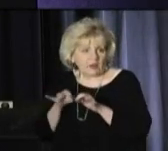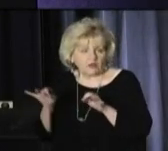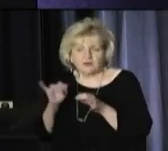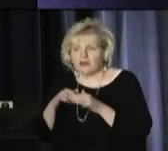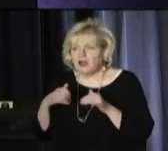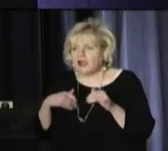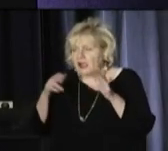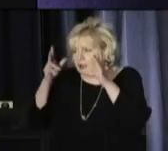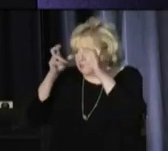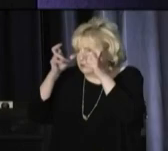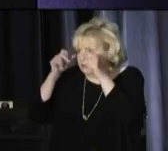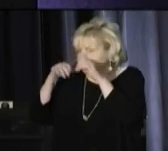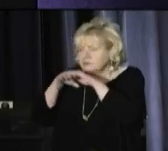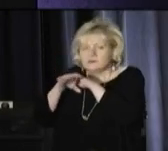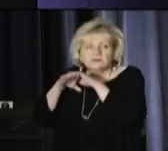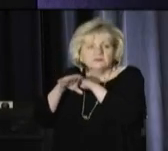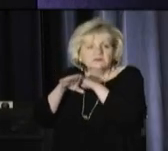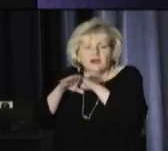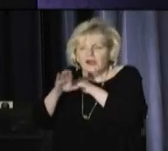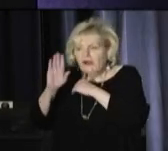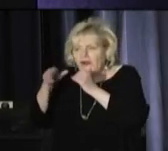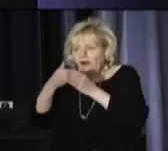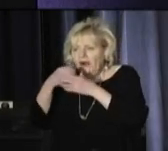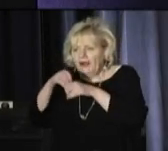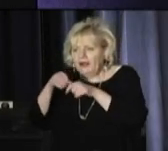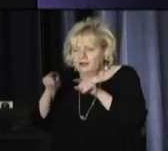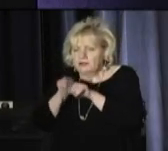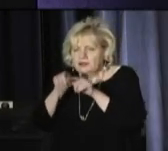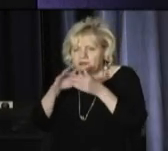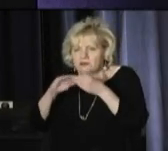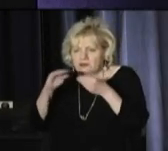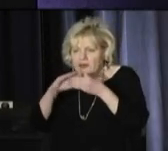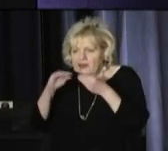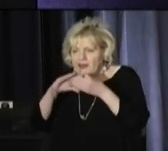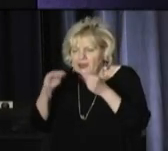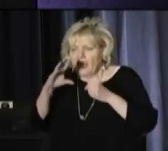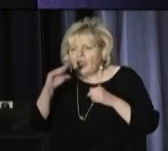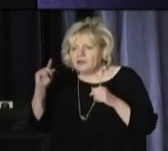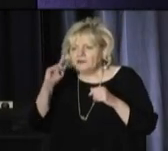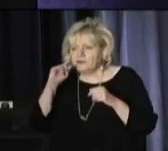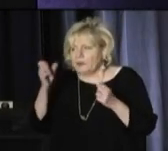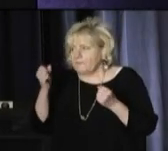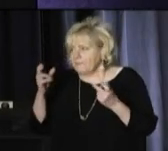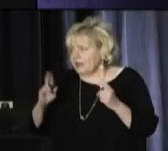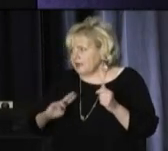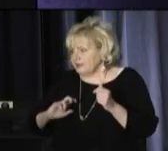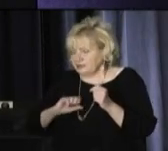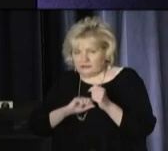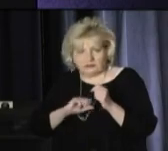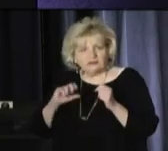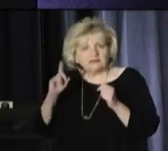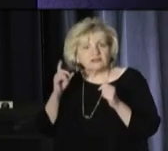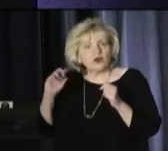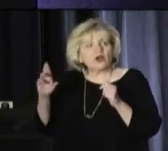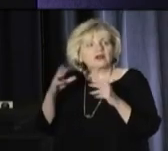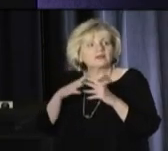were all held in one story. And I think it for many of us Dominican Americans